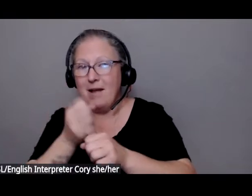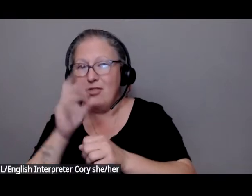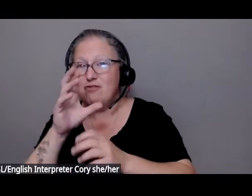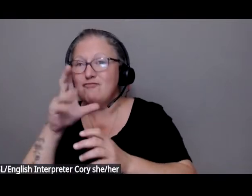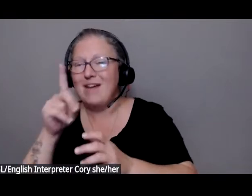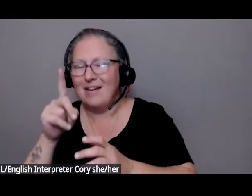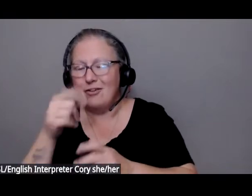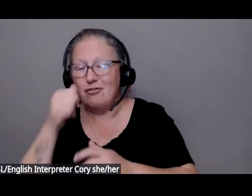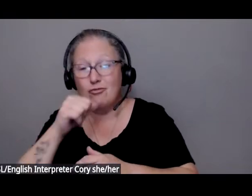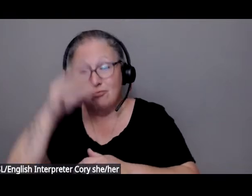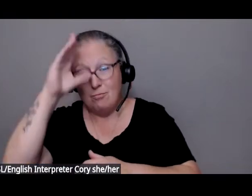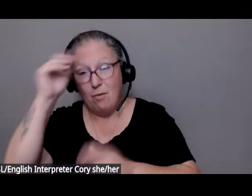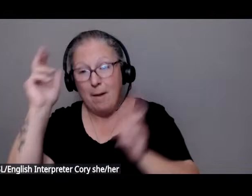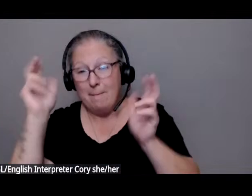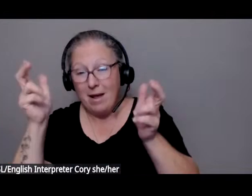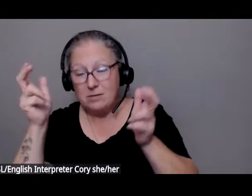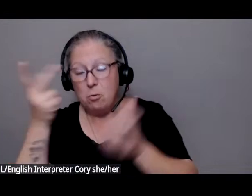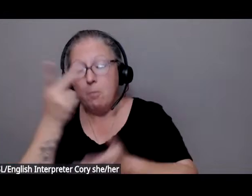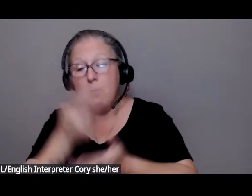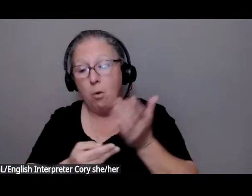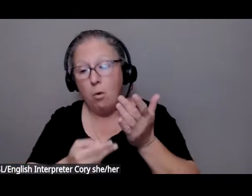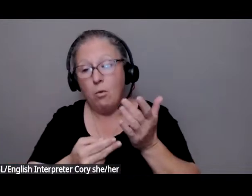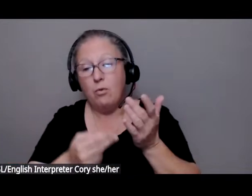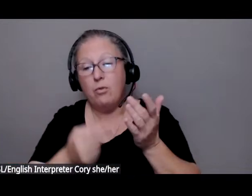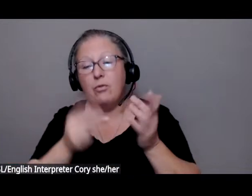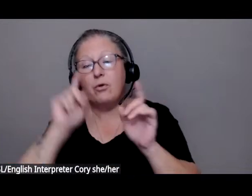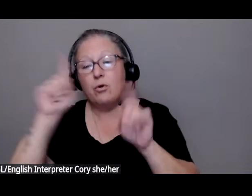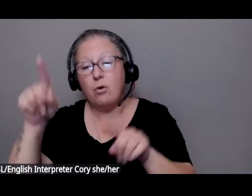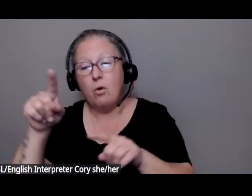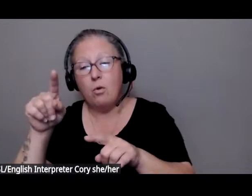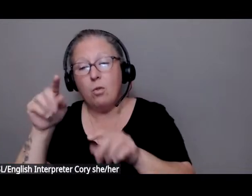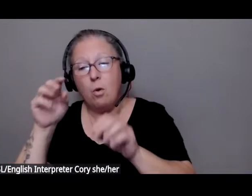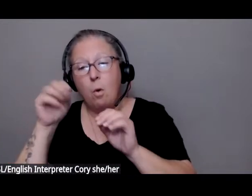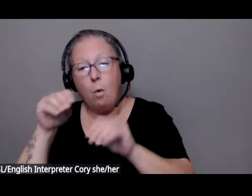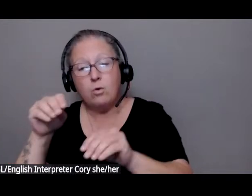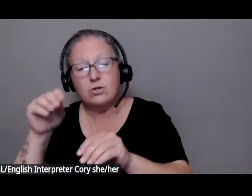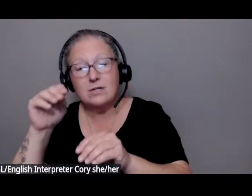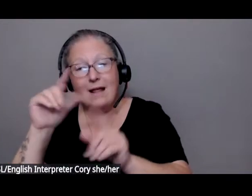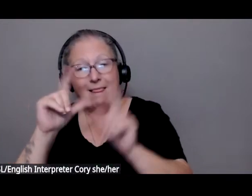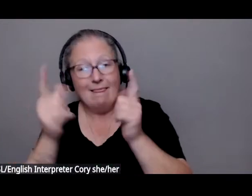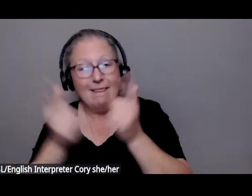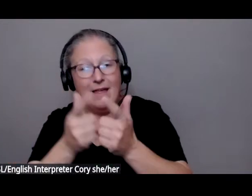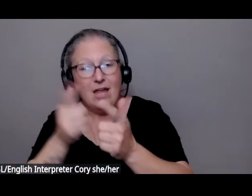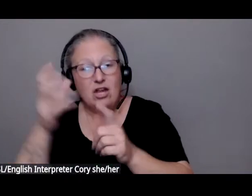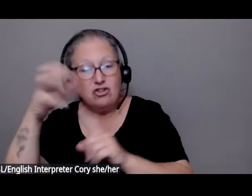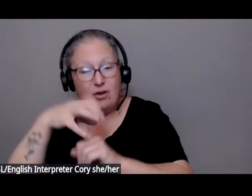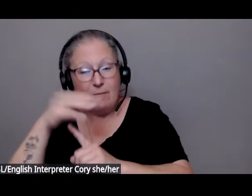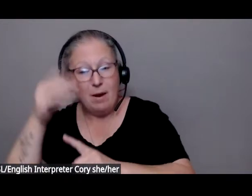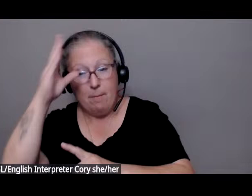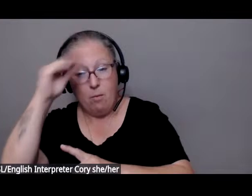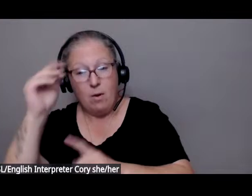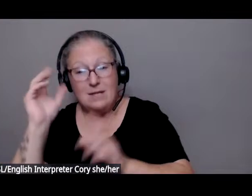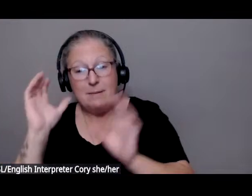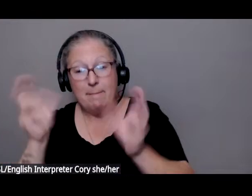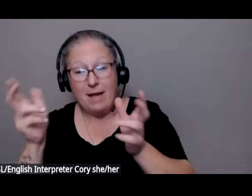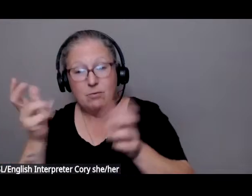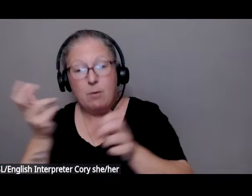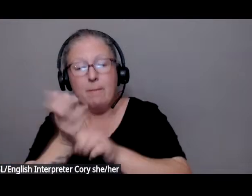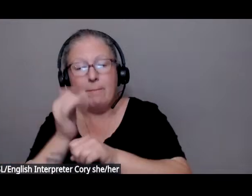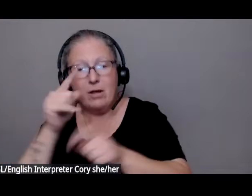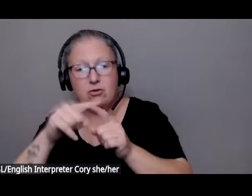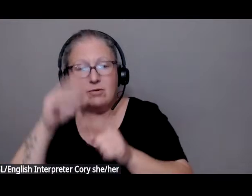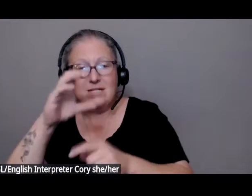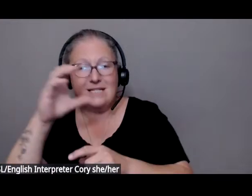boys basketball both have gone to the Ocean League Championships, and boys basketball had made it to the